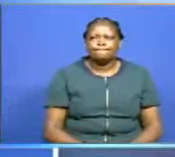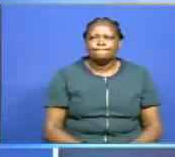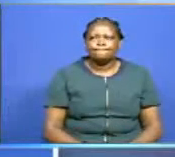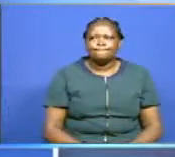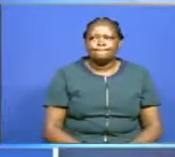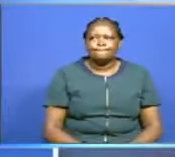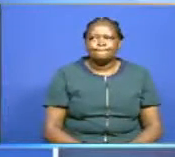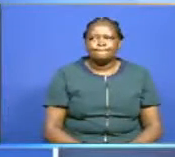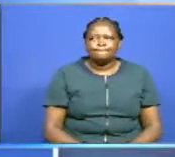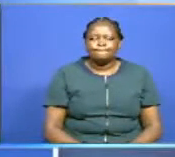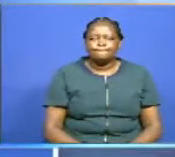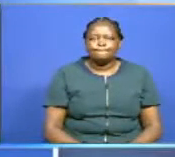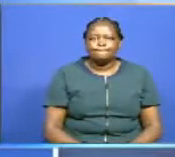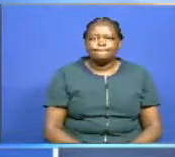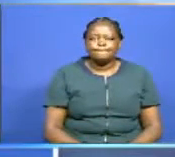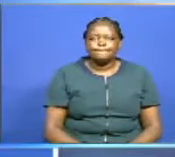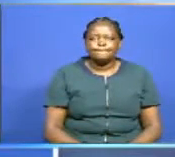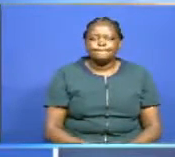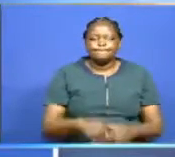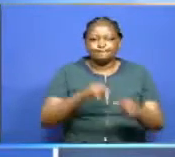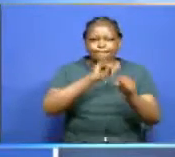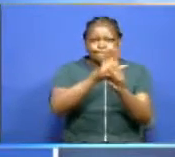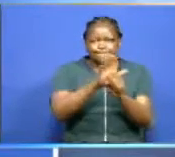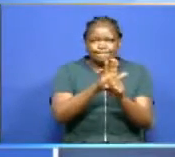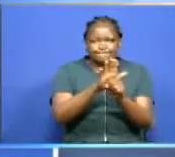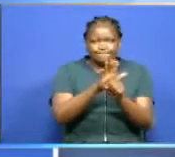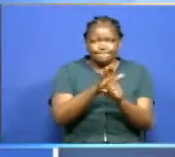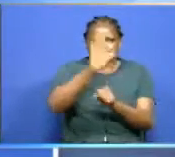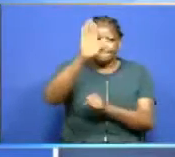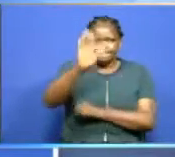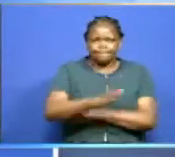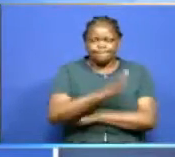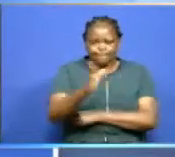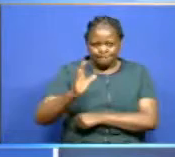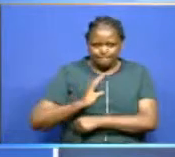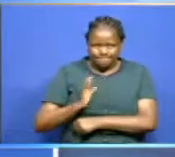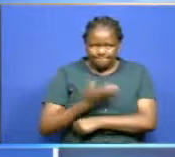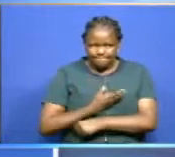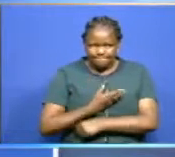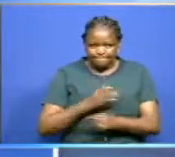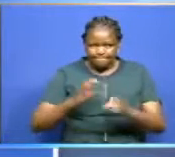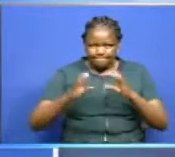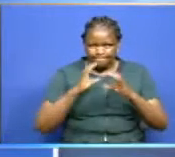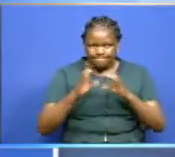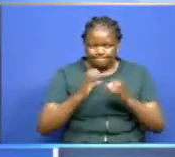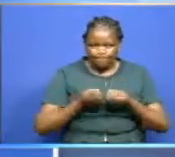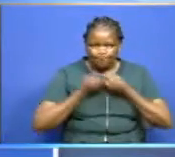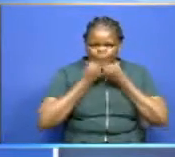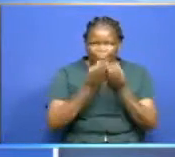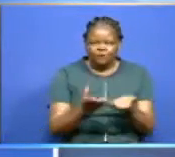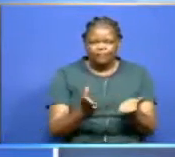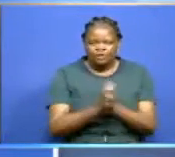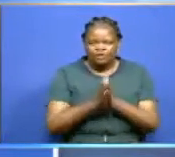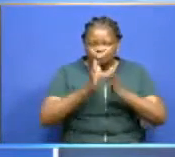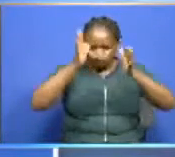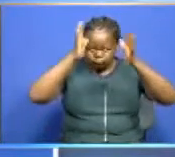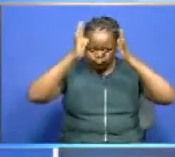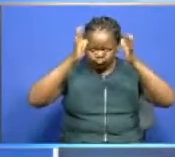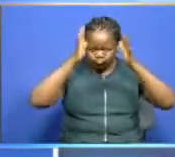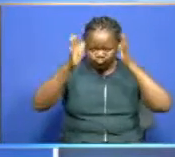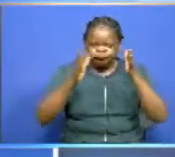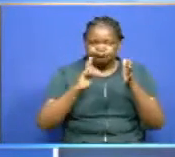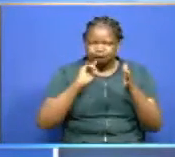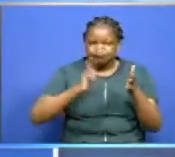Now we begin straight away with matters COVID-19. The Parliamentary Committee on Communication, Information and Innovation has